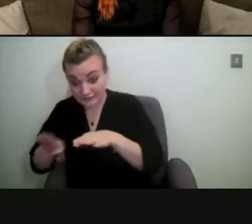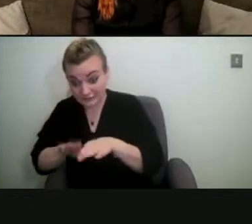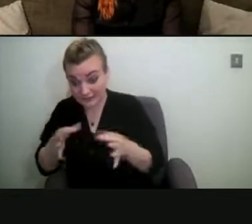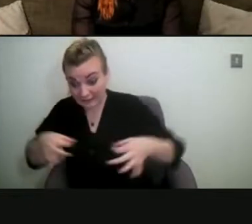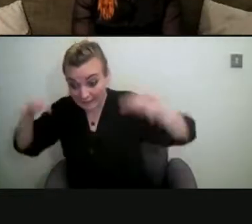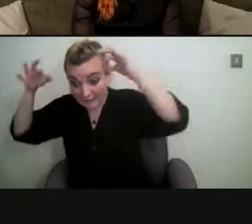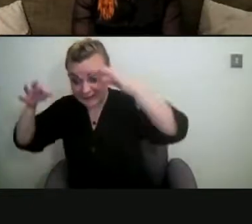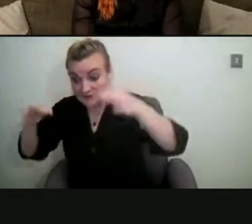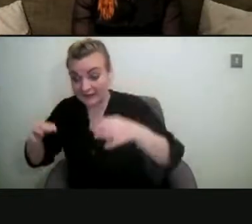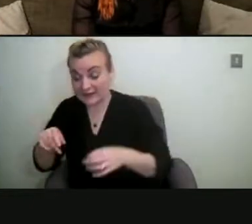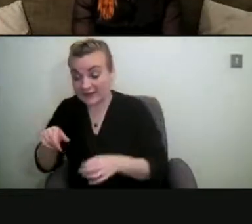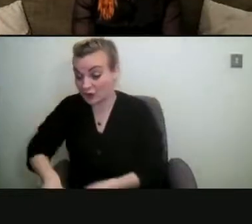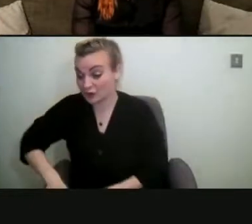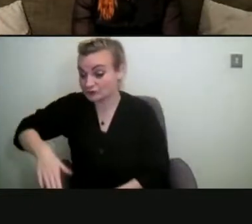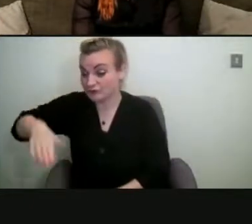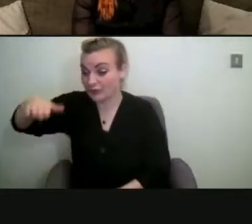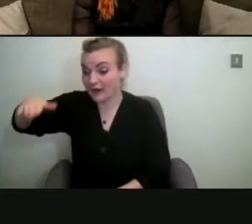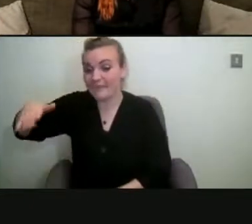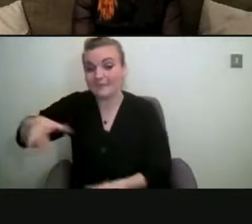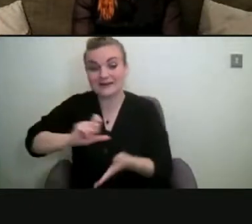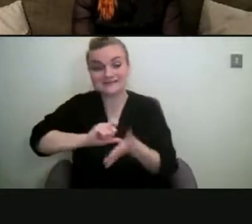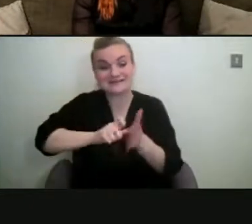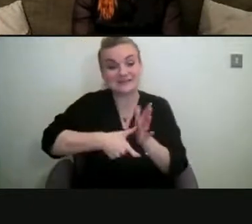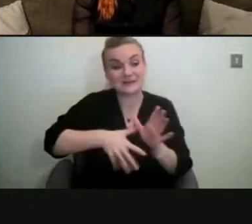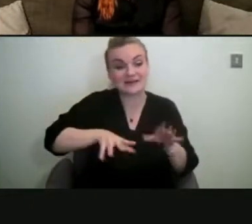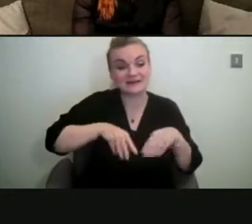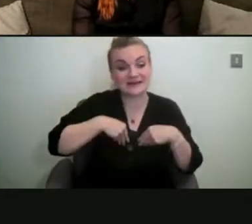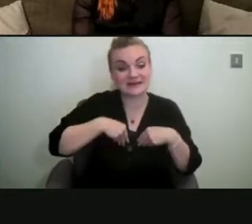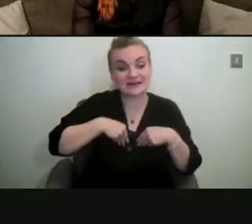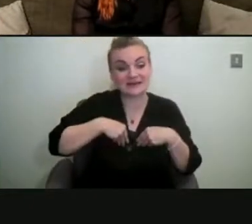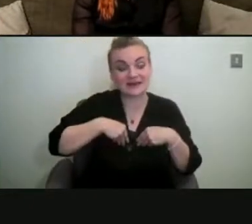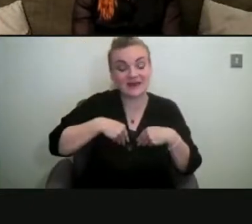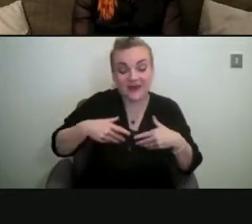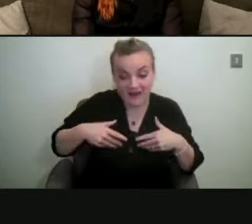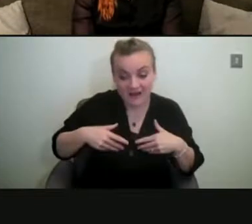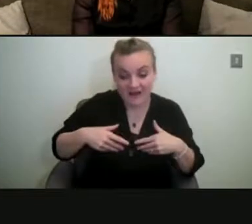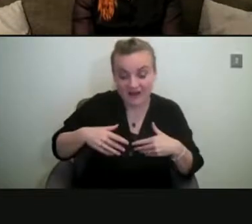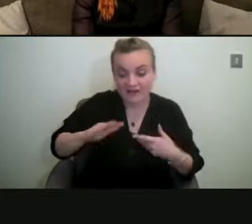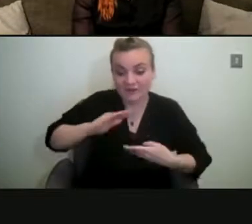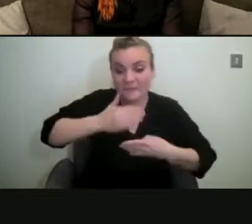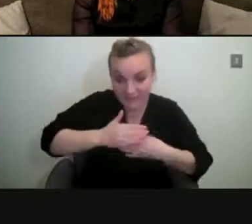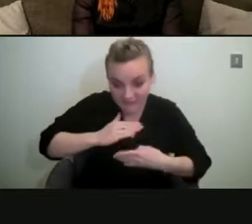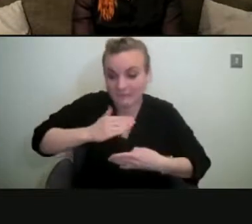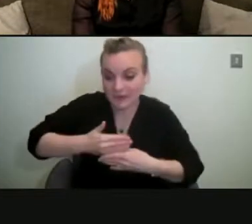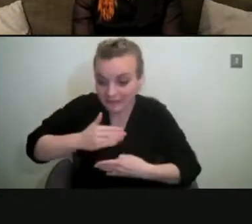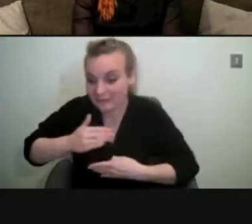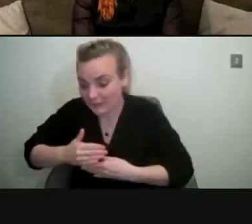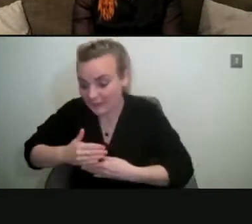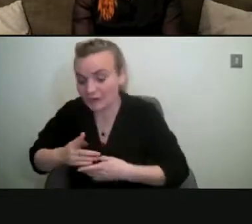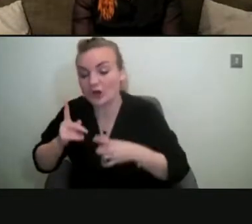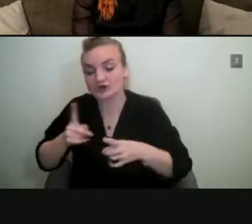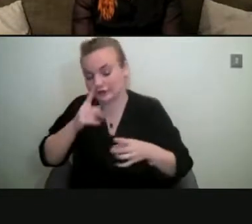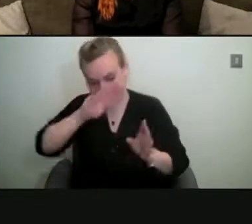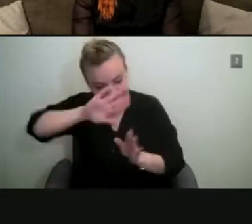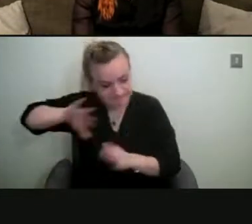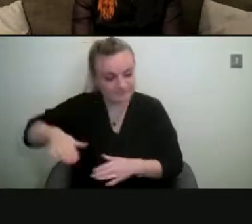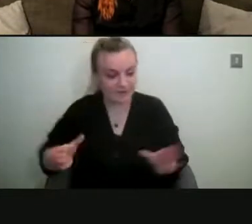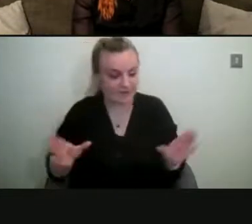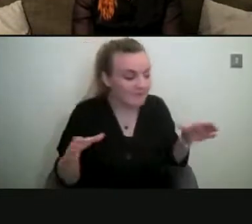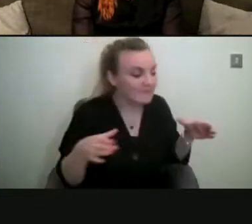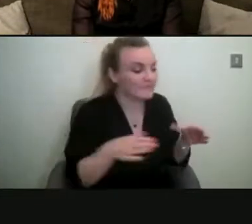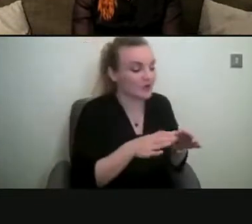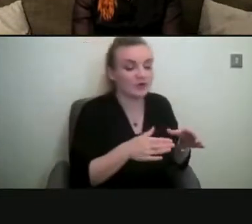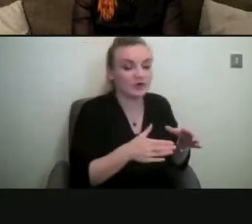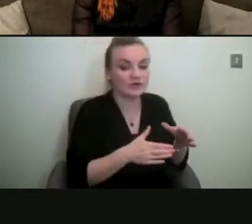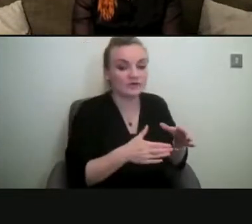ballet companies, but now she's moved into sort of like a mentorship role. And she was involved with this amazing project. It's called Universal Design